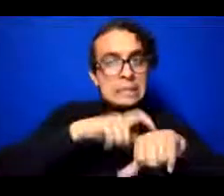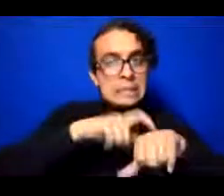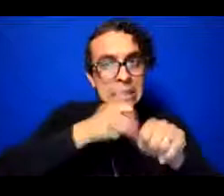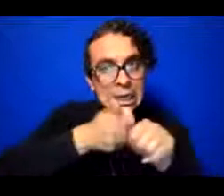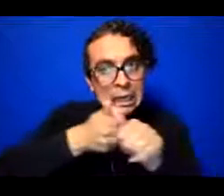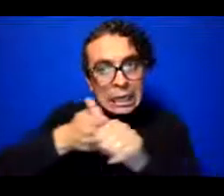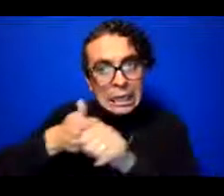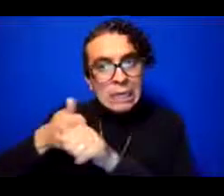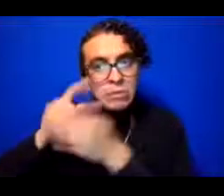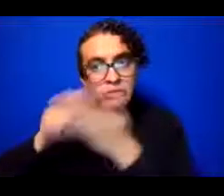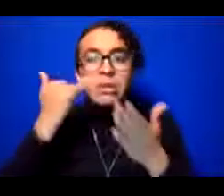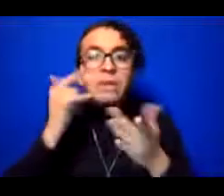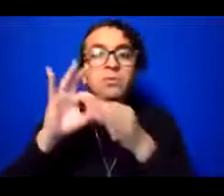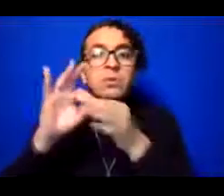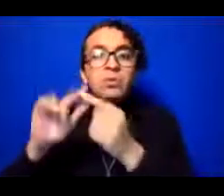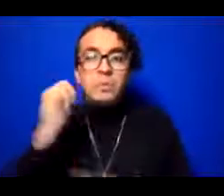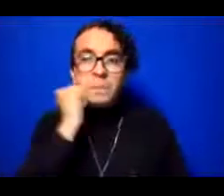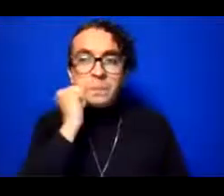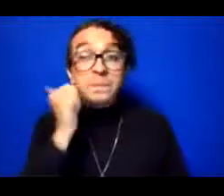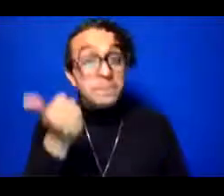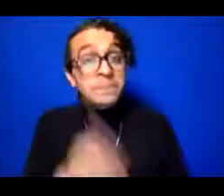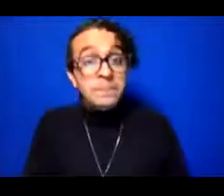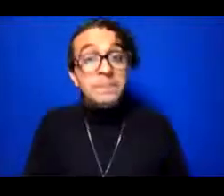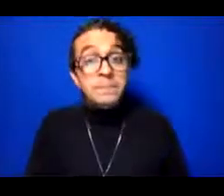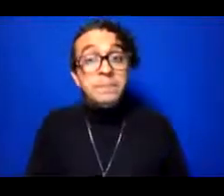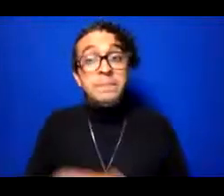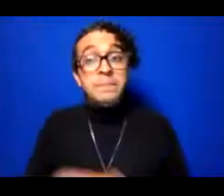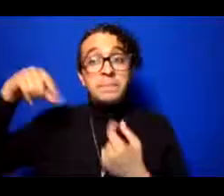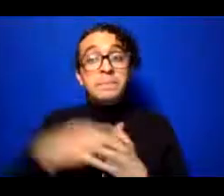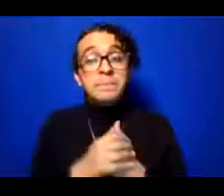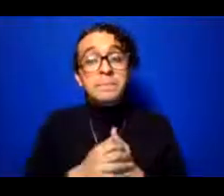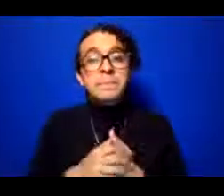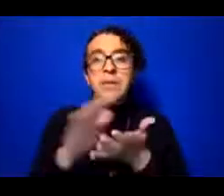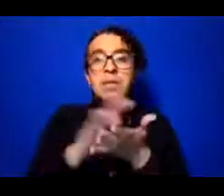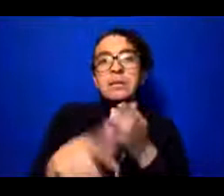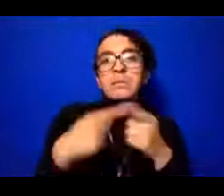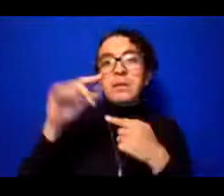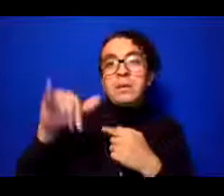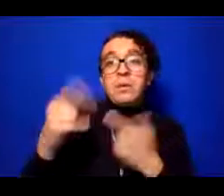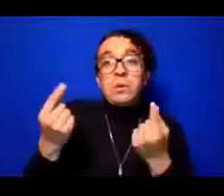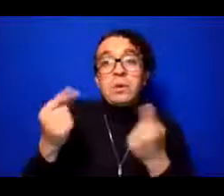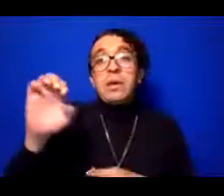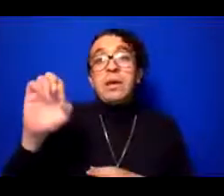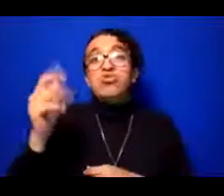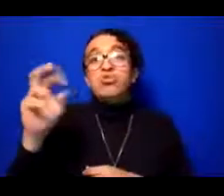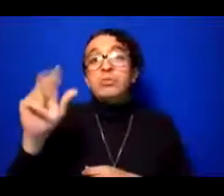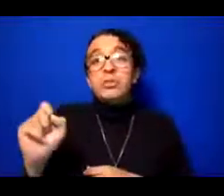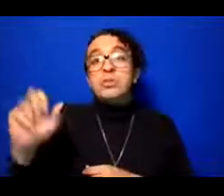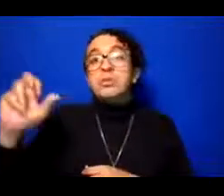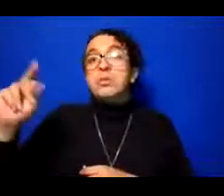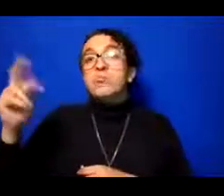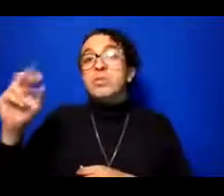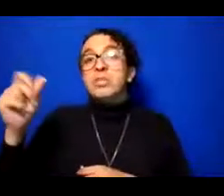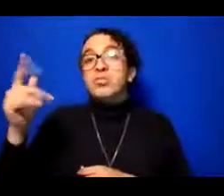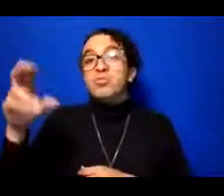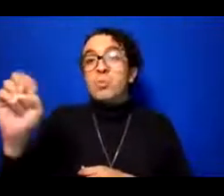there's any correlation with their hormones. And the nice thing about hormones is the estrogen and progesterone, they peak and trough